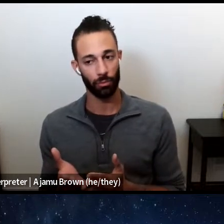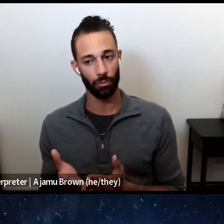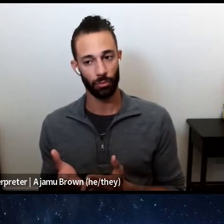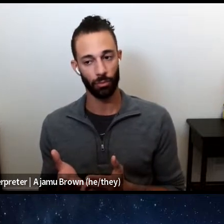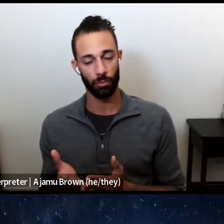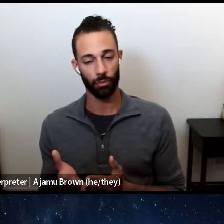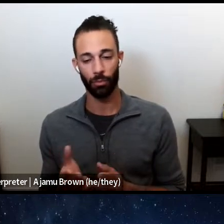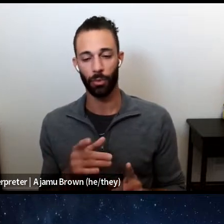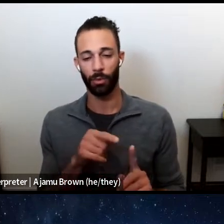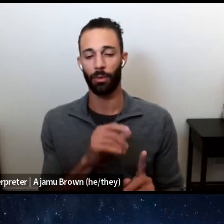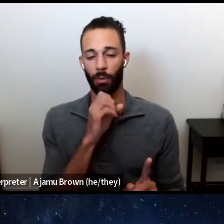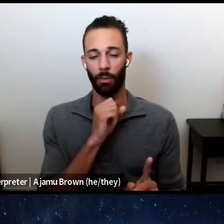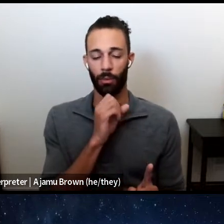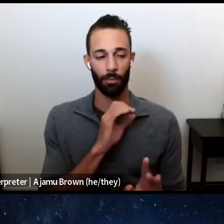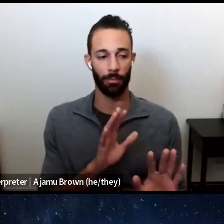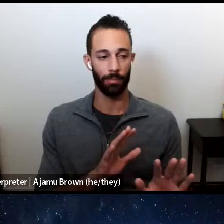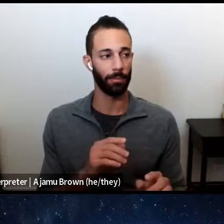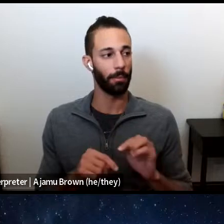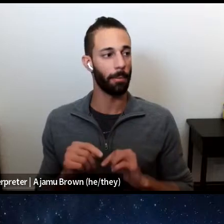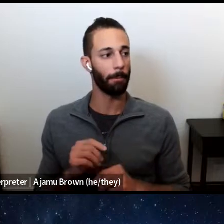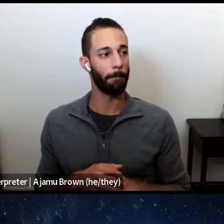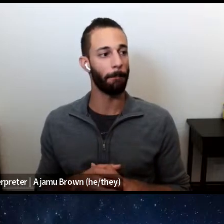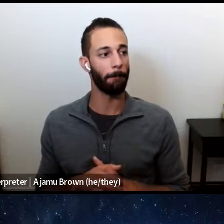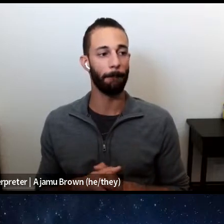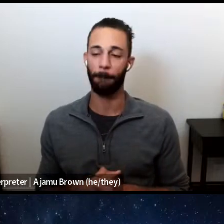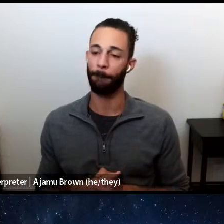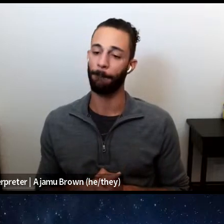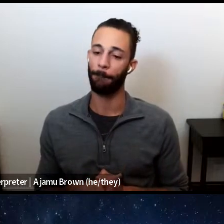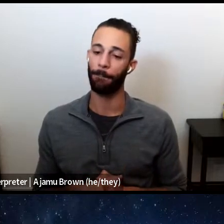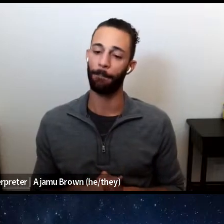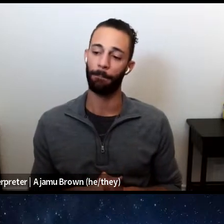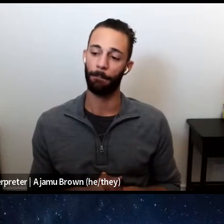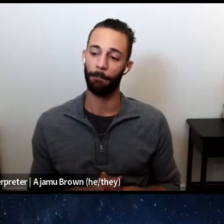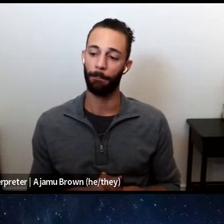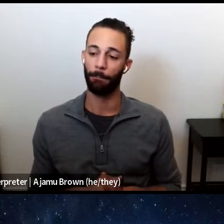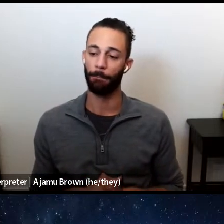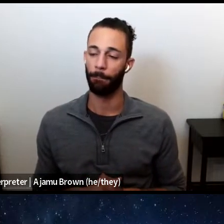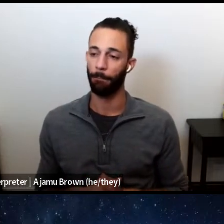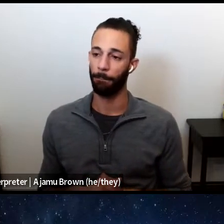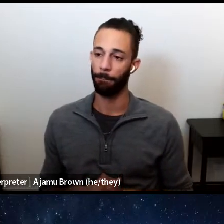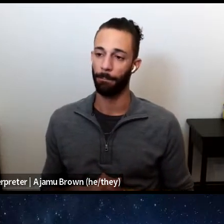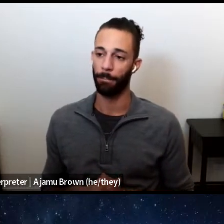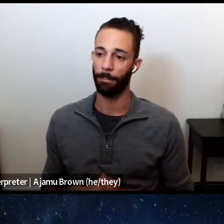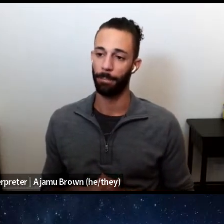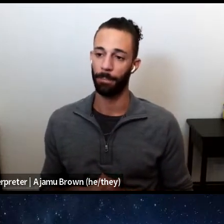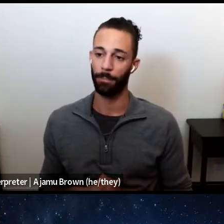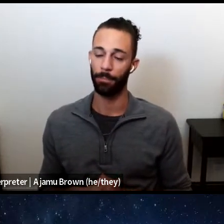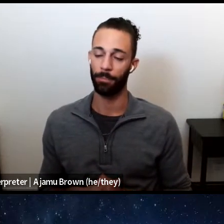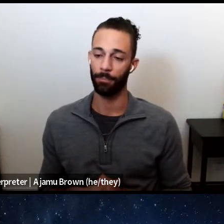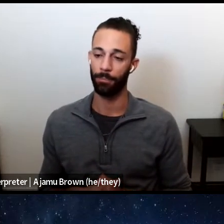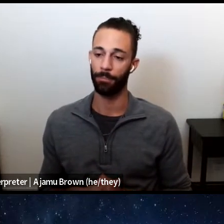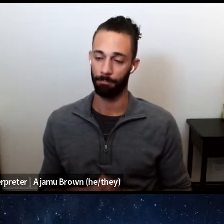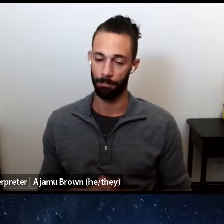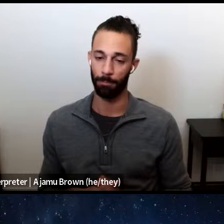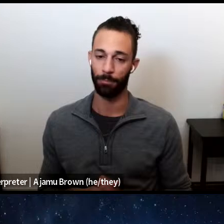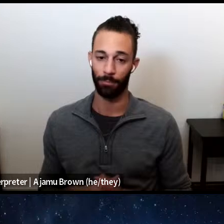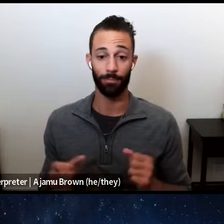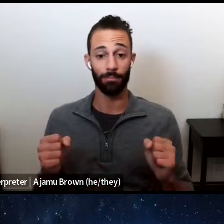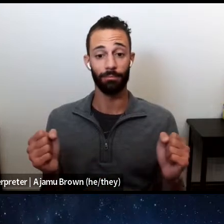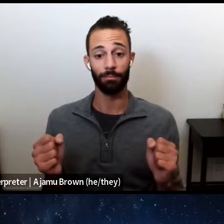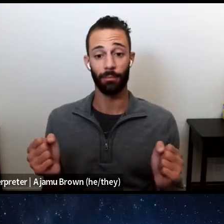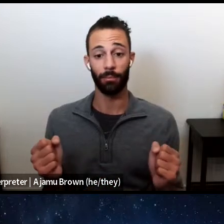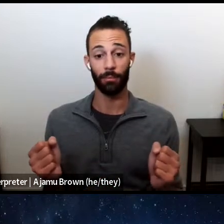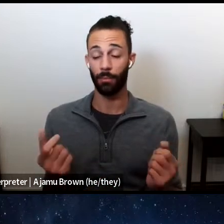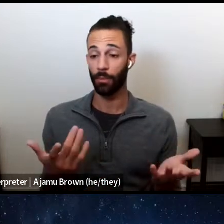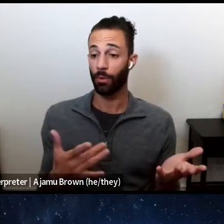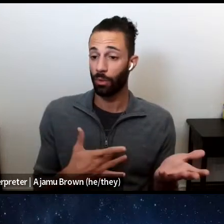old. Oh, sorry, I'm looking at the chat. Trying to catch up. Yeah. How are folks feeling right